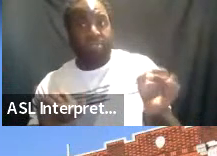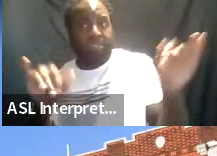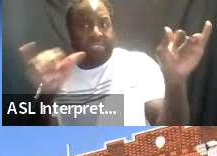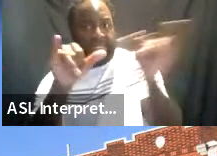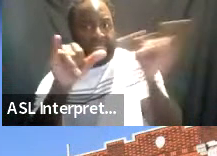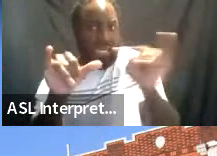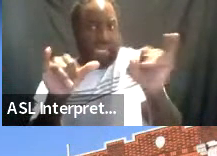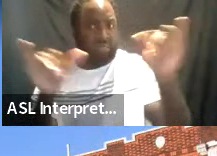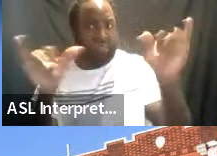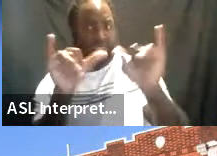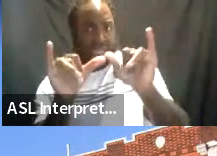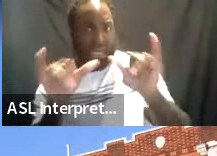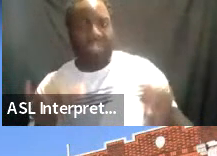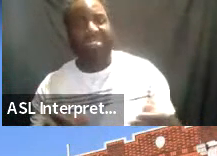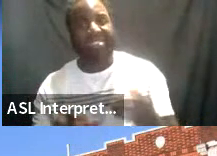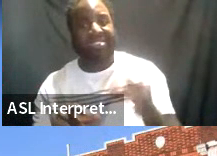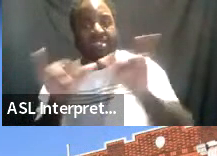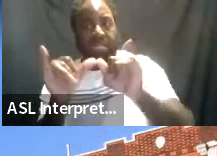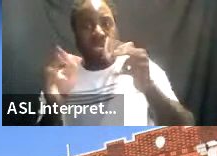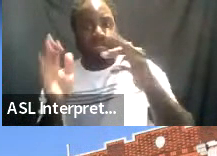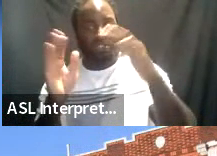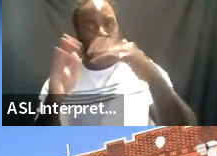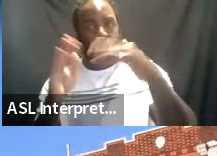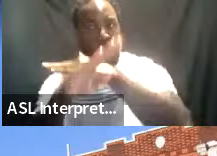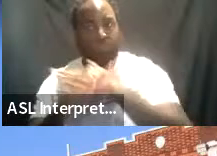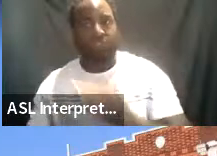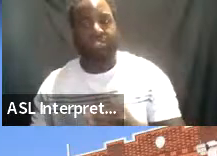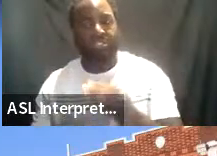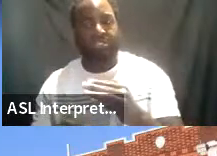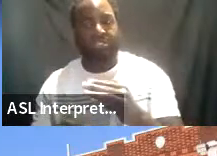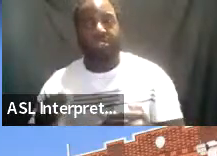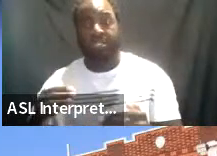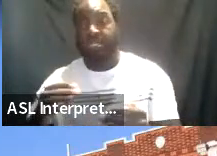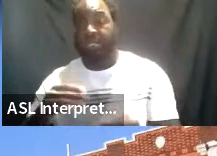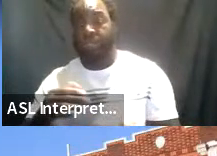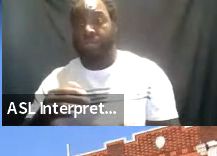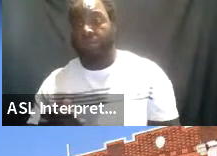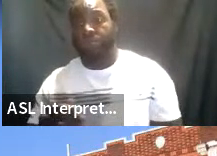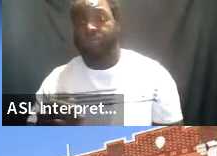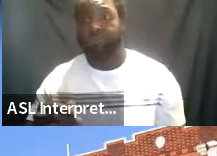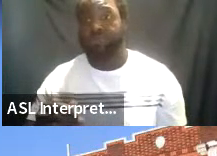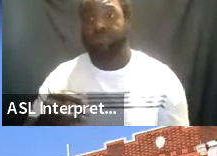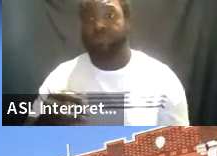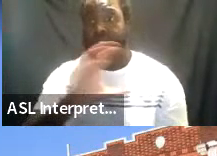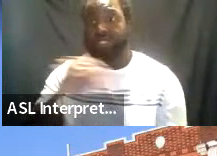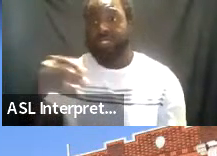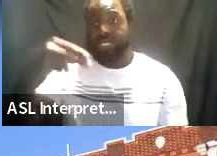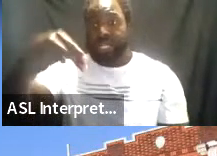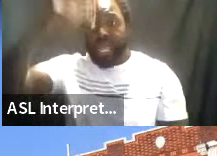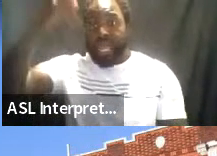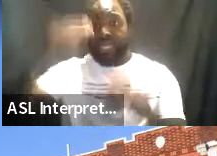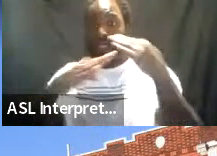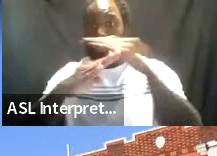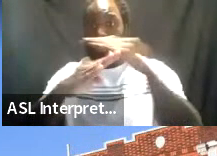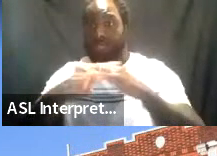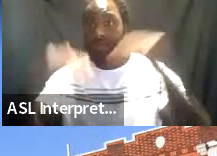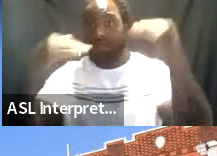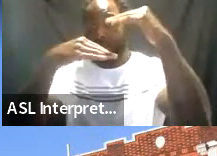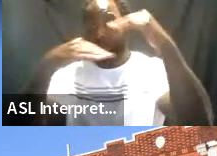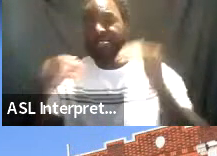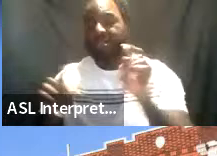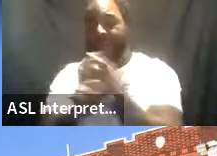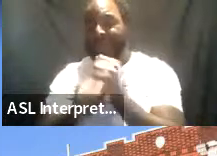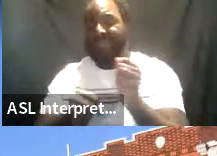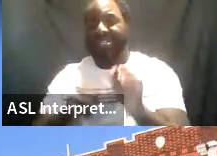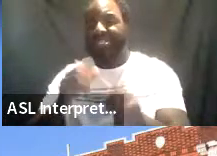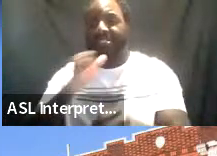size restrictions in terms of floor area ratio limits and height limits would also make it impossible